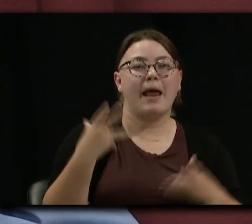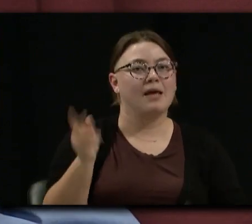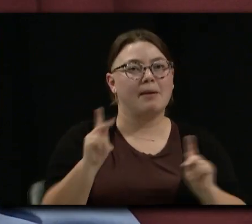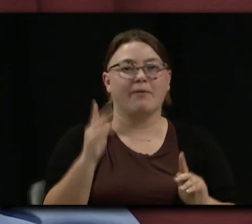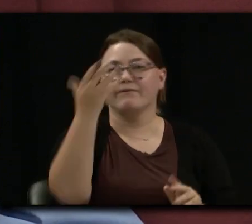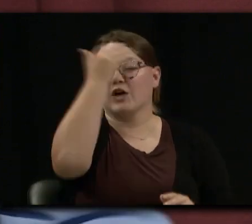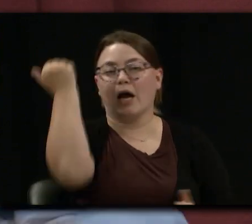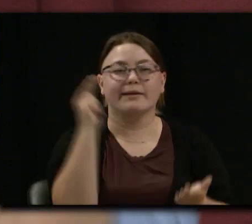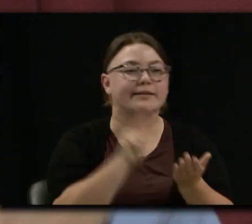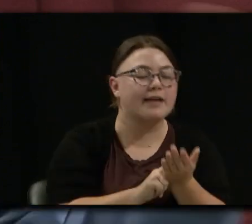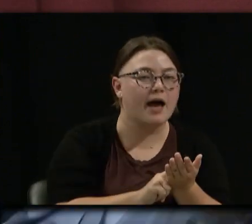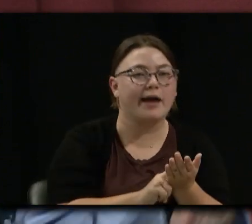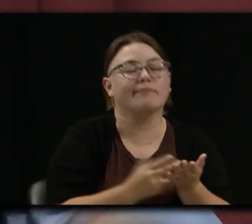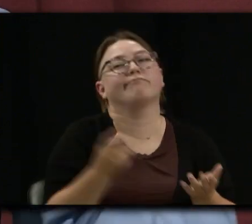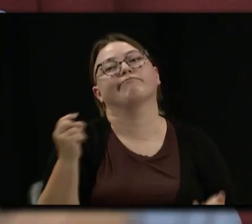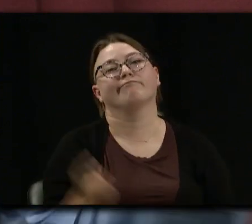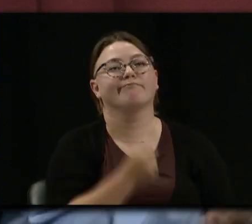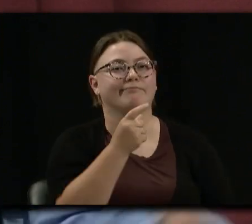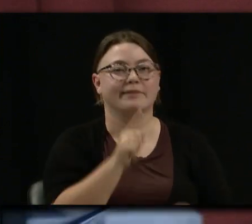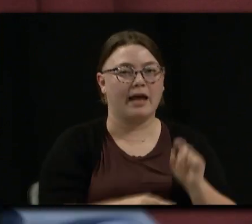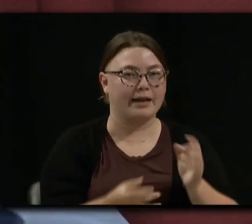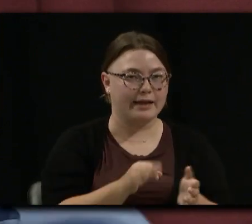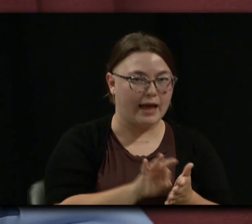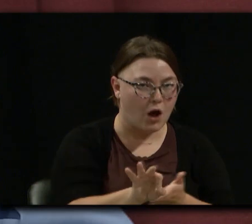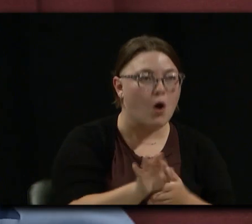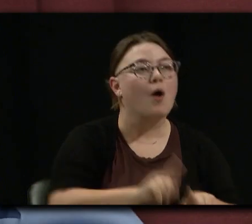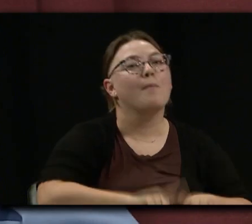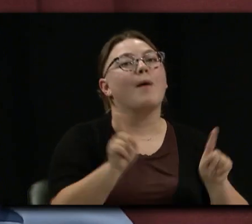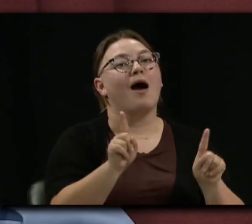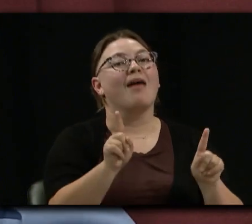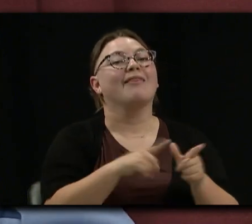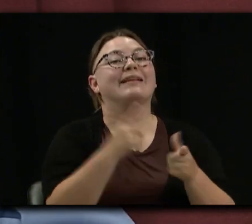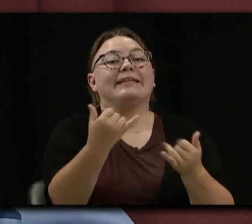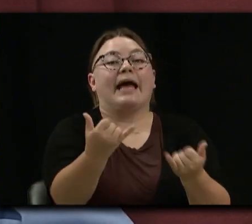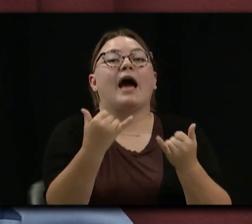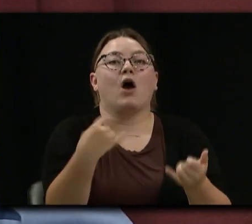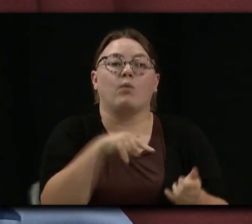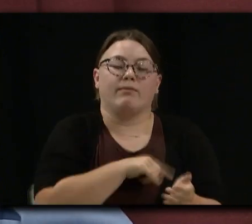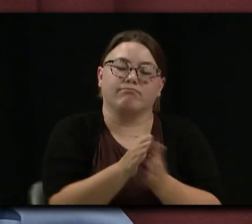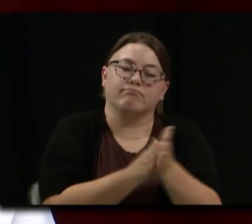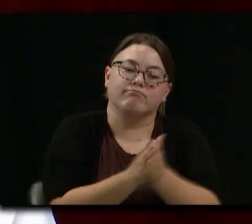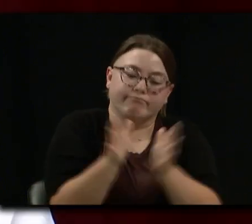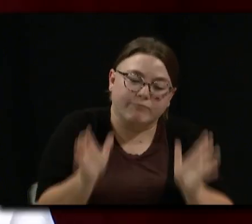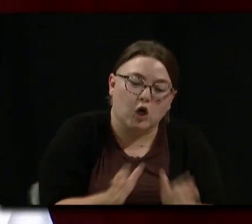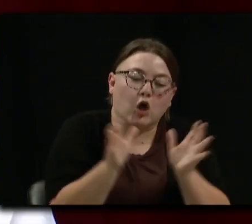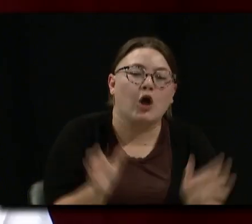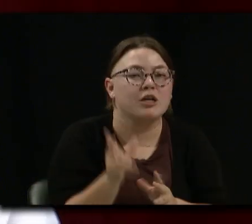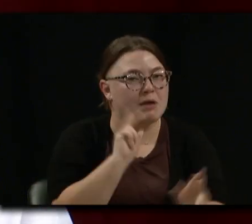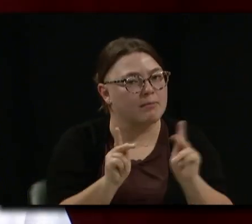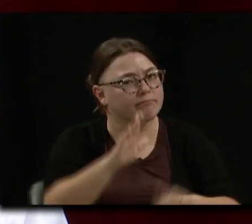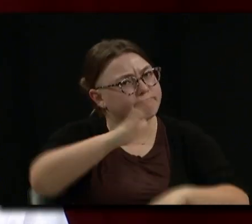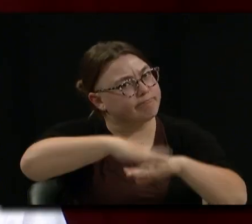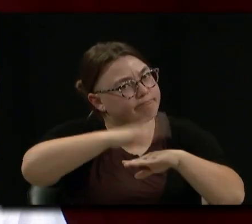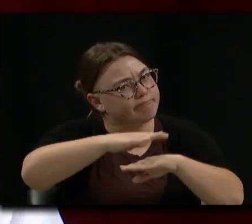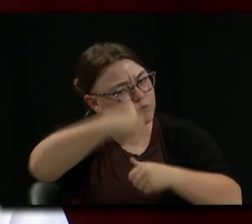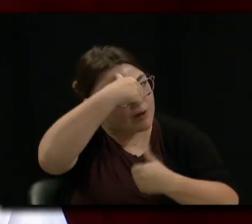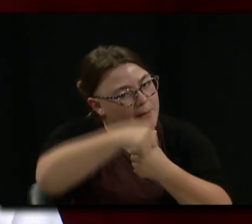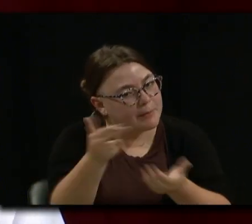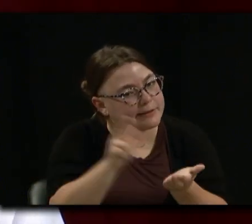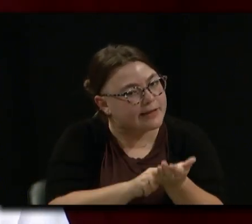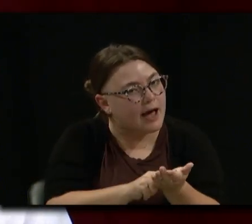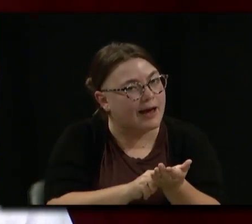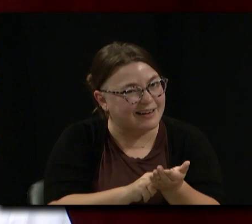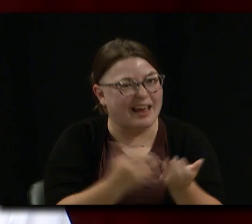sign the provisional. We had tried to reach out to that individual. And so you do that via the training that you provide through the